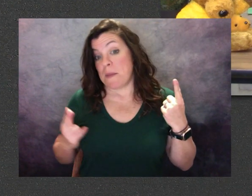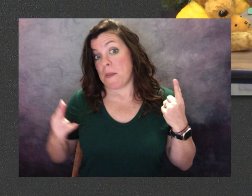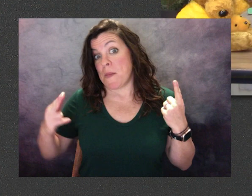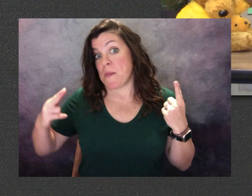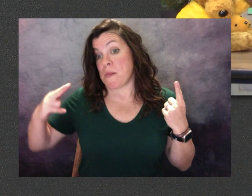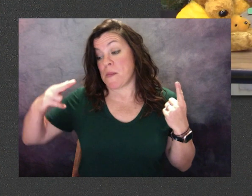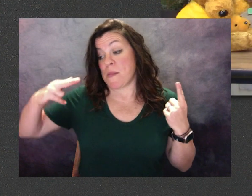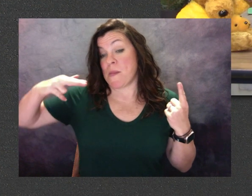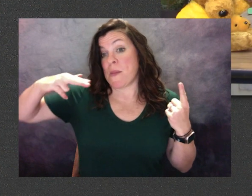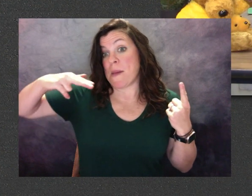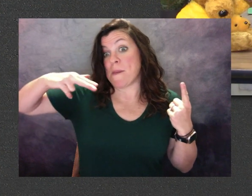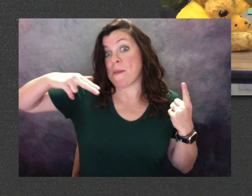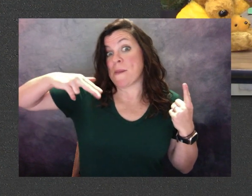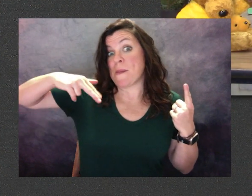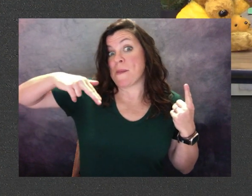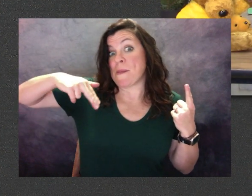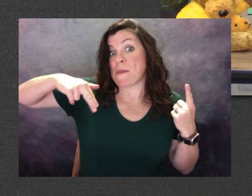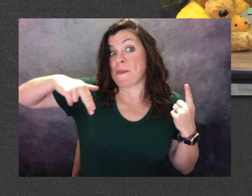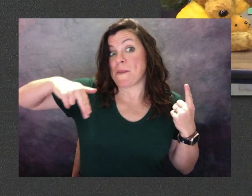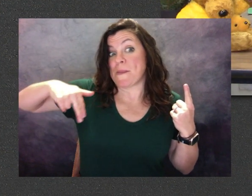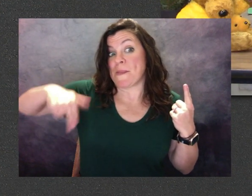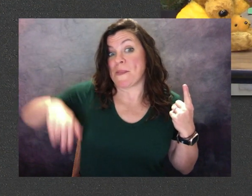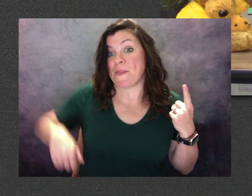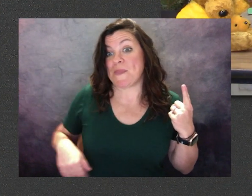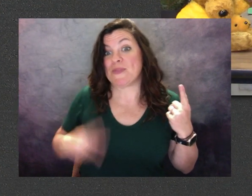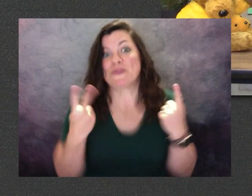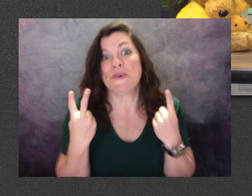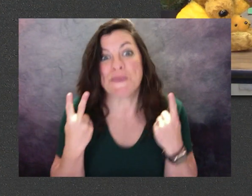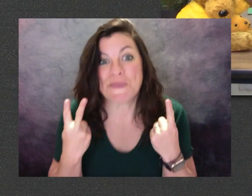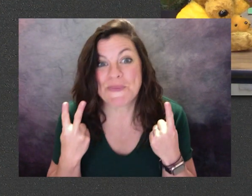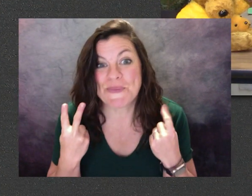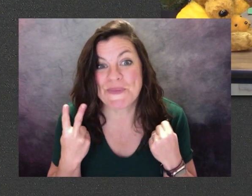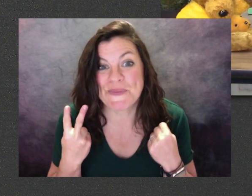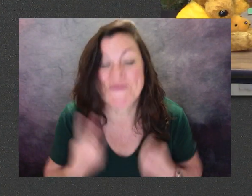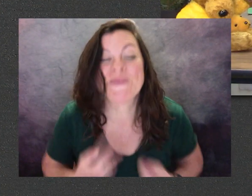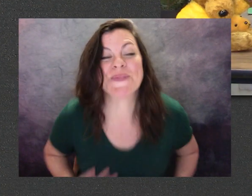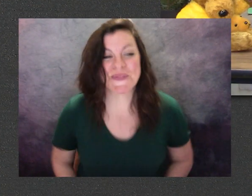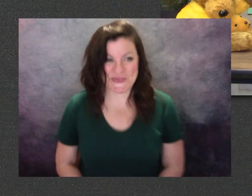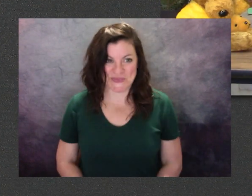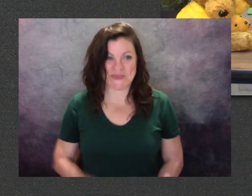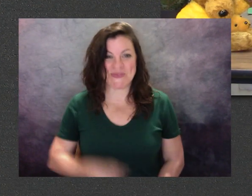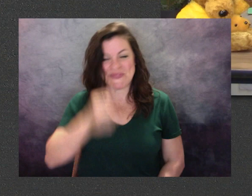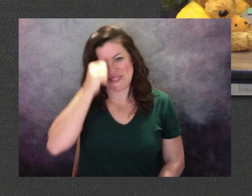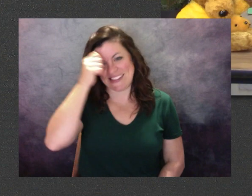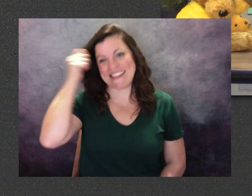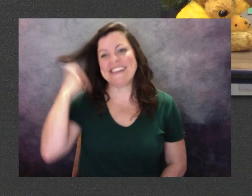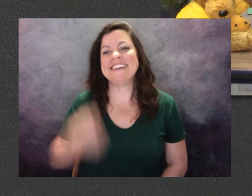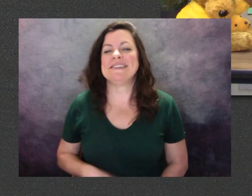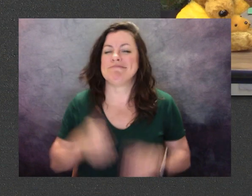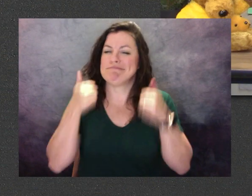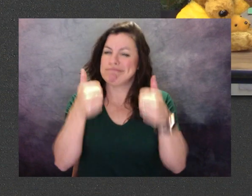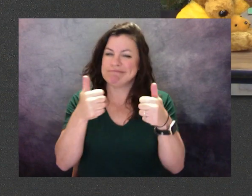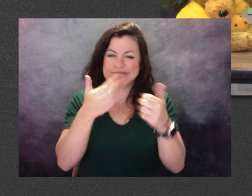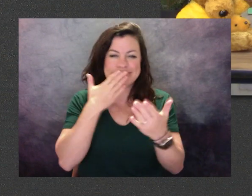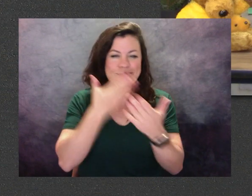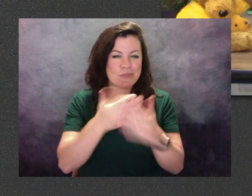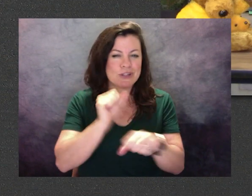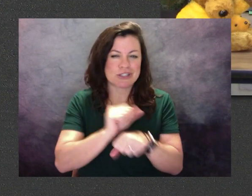there's 2. Awesome job. So you friends at home, go ahead and finish cutting your circle out.